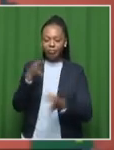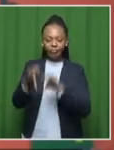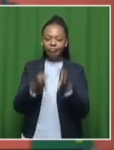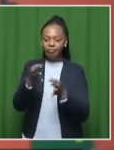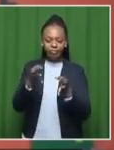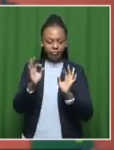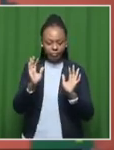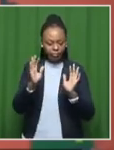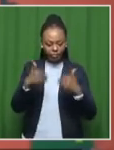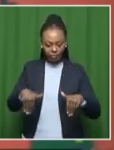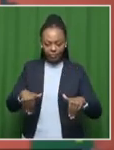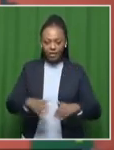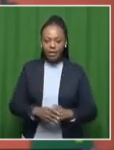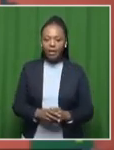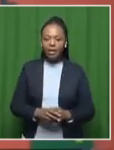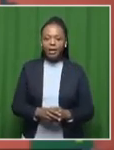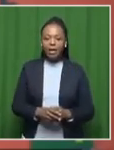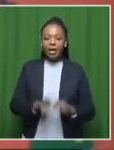that there is no